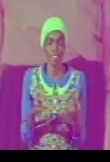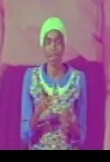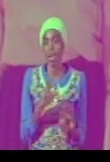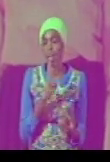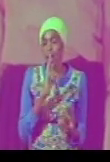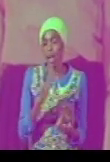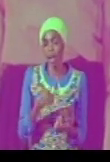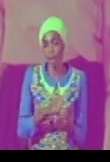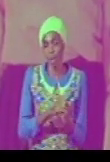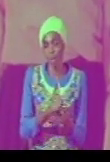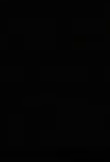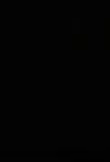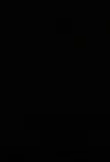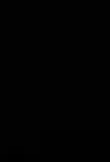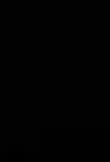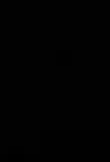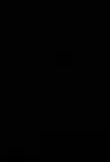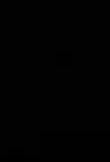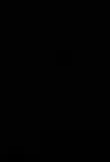washed